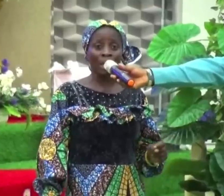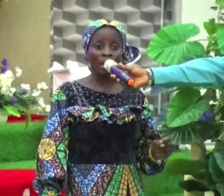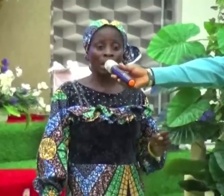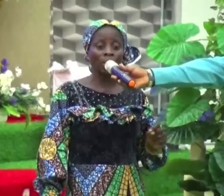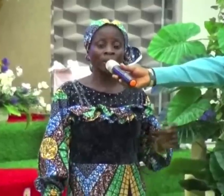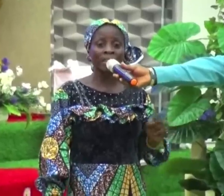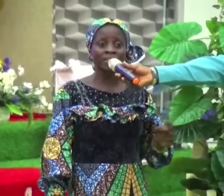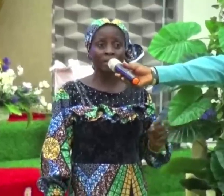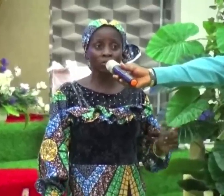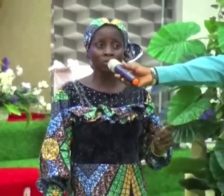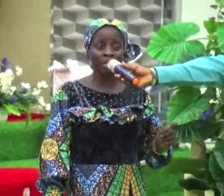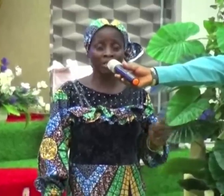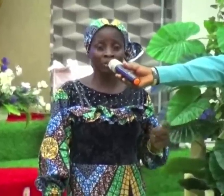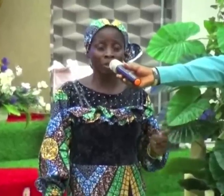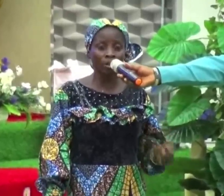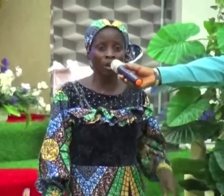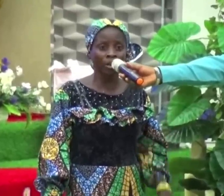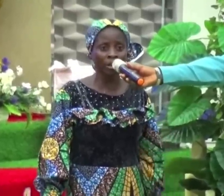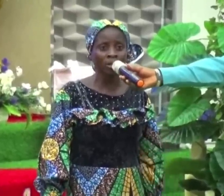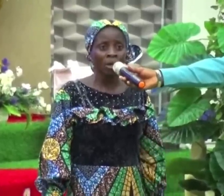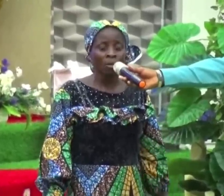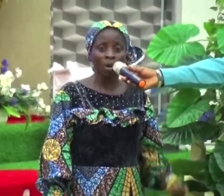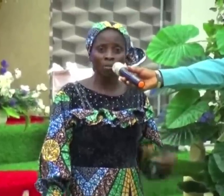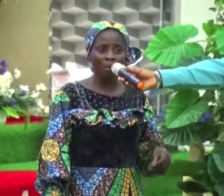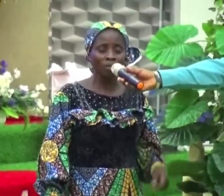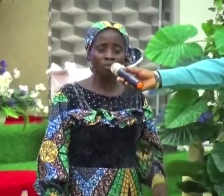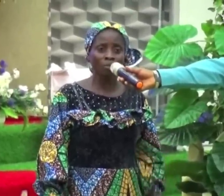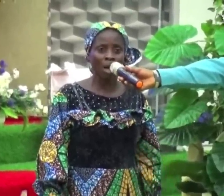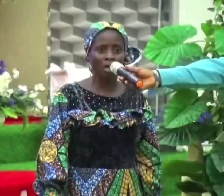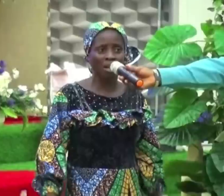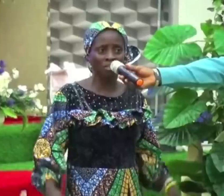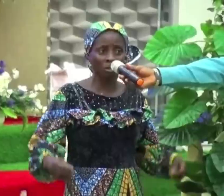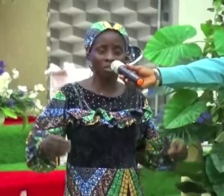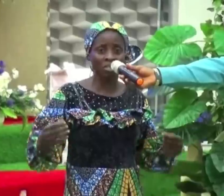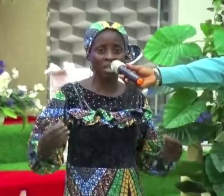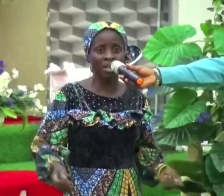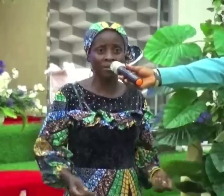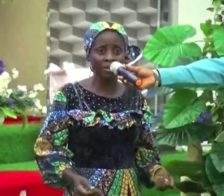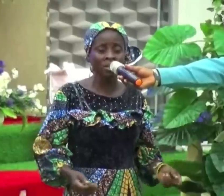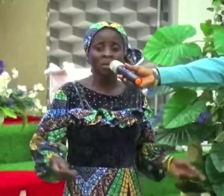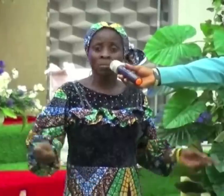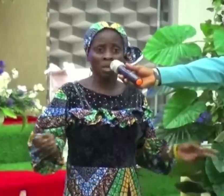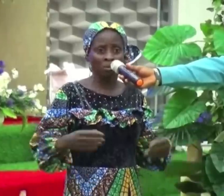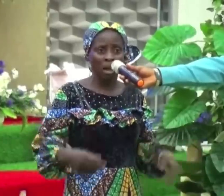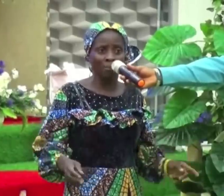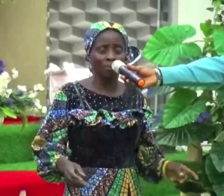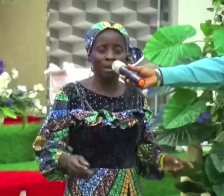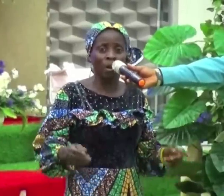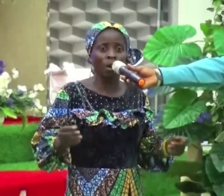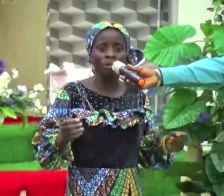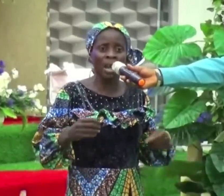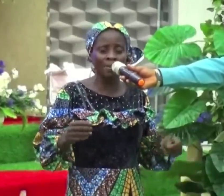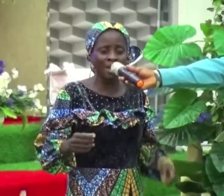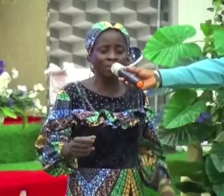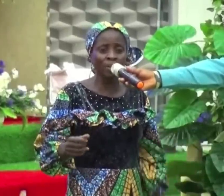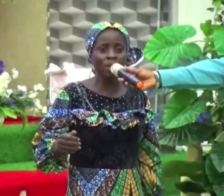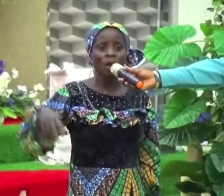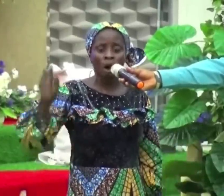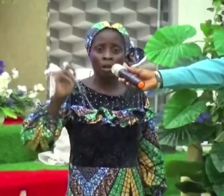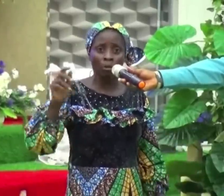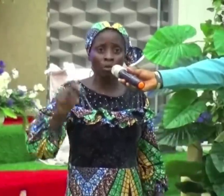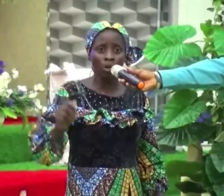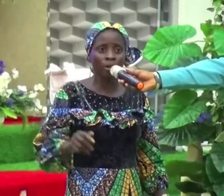wipe ore iseju deseju lori oke mo gbagbo sugbon igba ti o ti sele ri mi igba mi o ya mi lenu